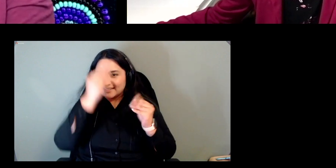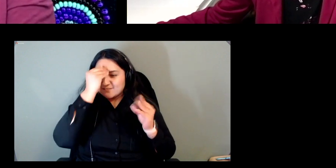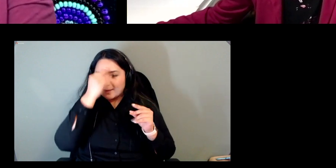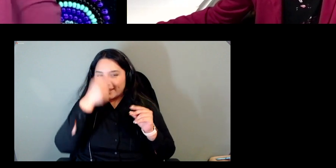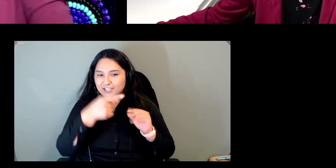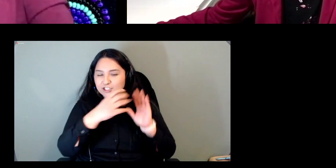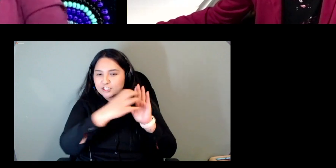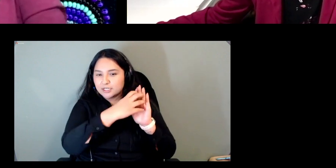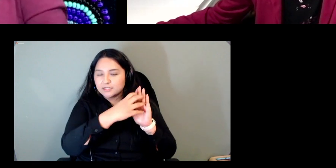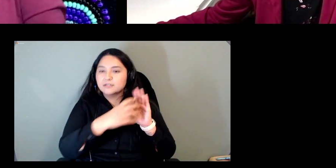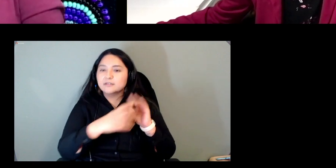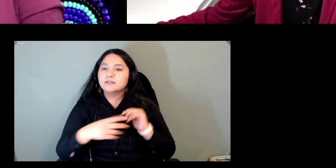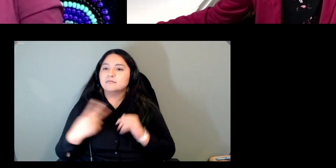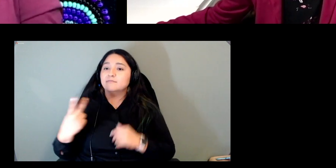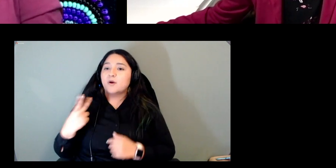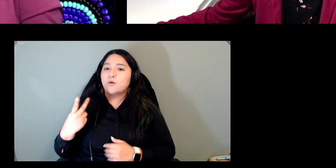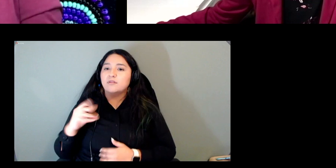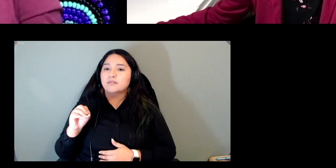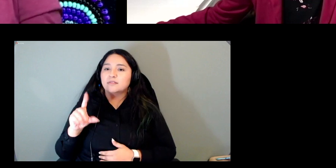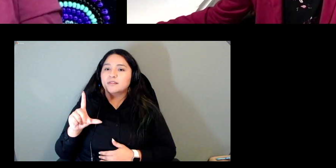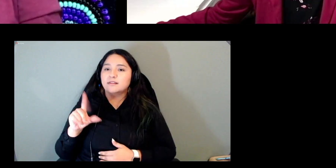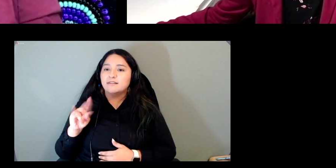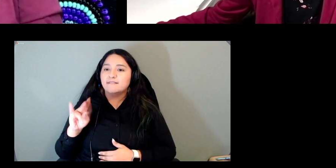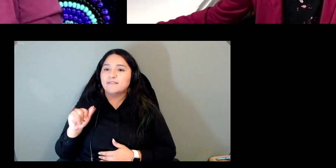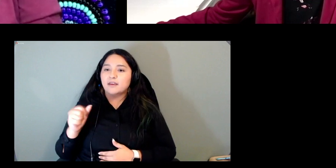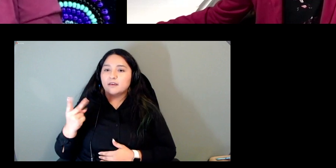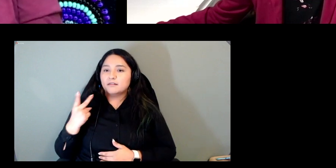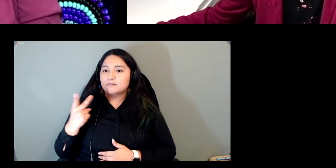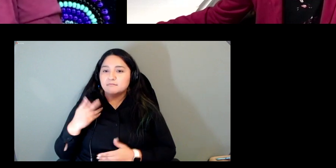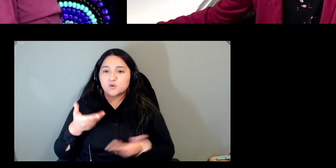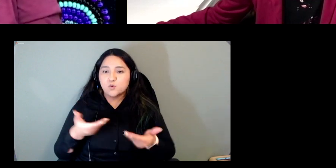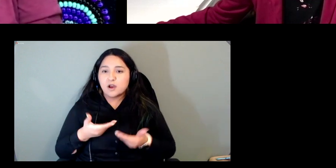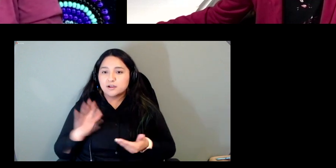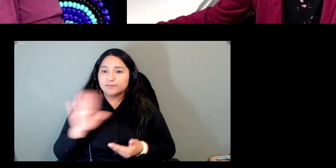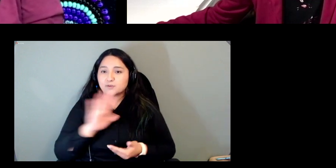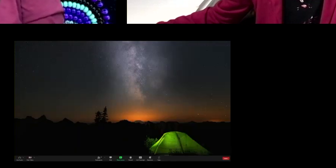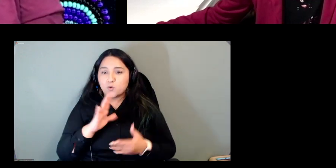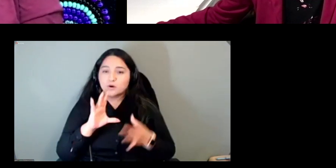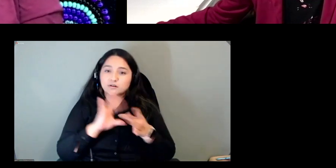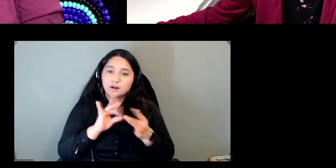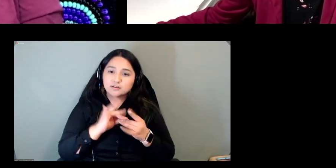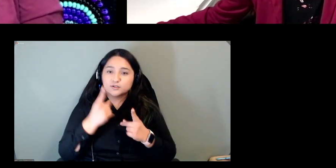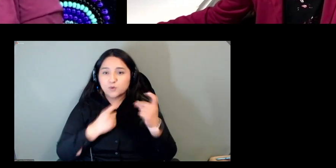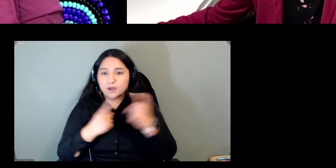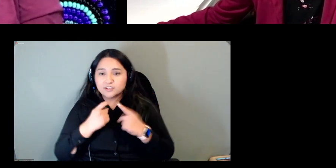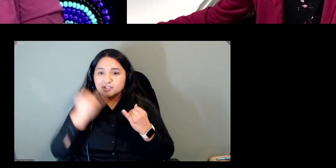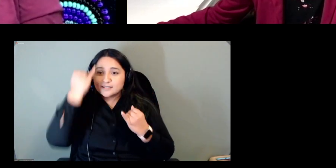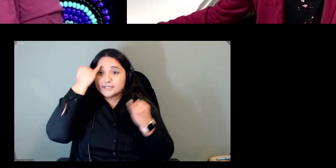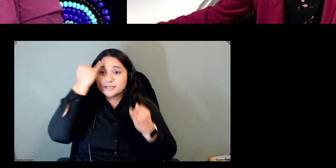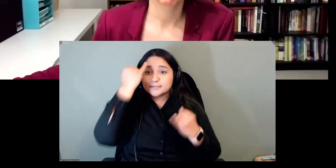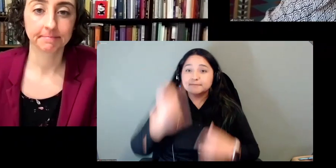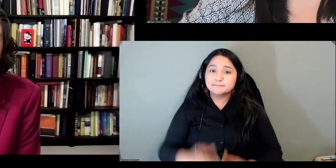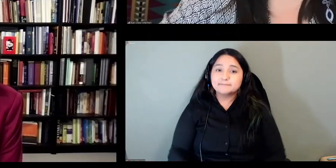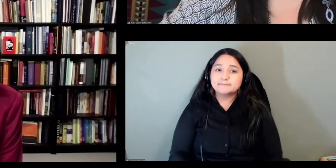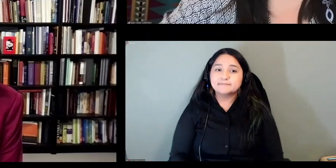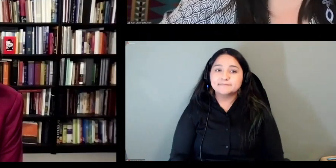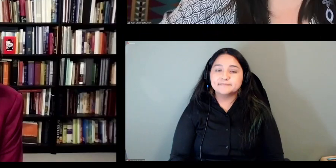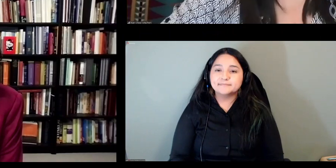Both Olivia and I welcome your questions, comments, and ideas.